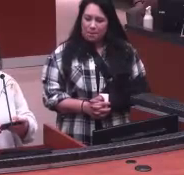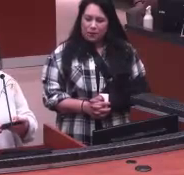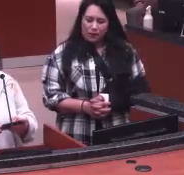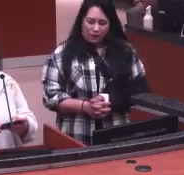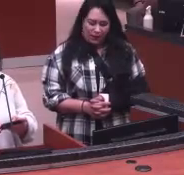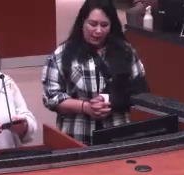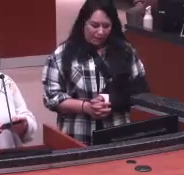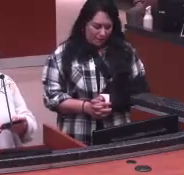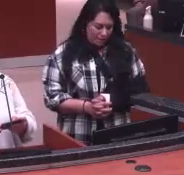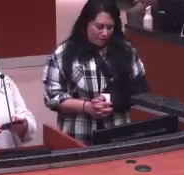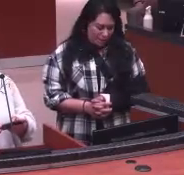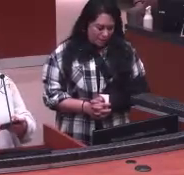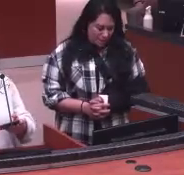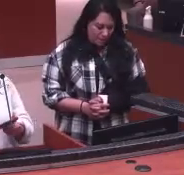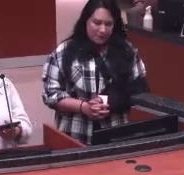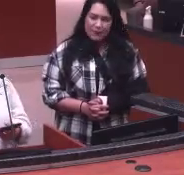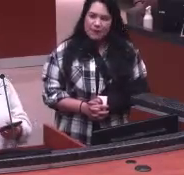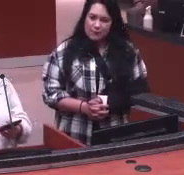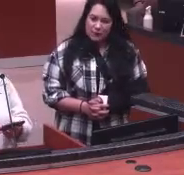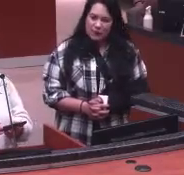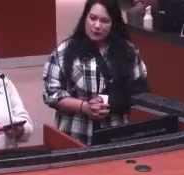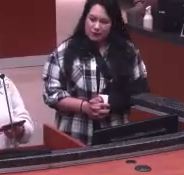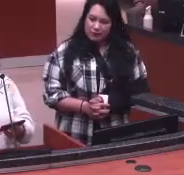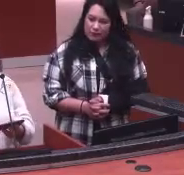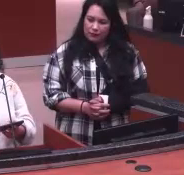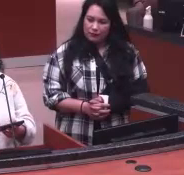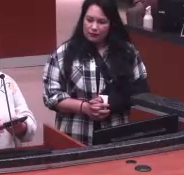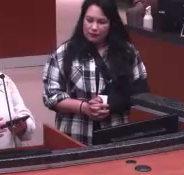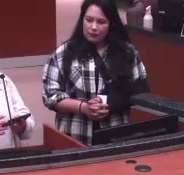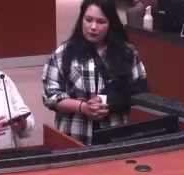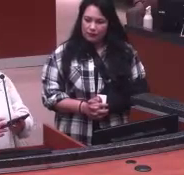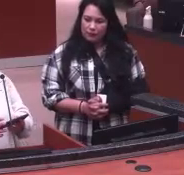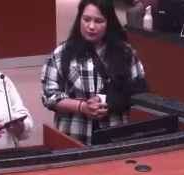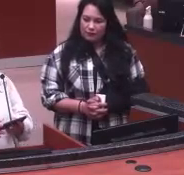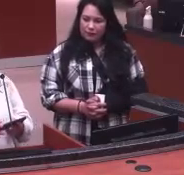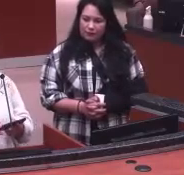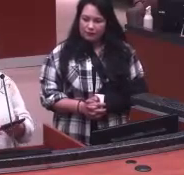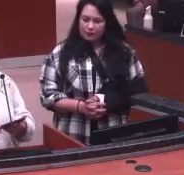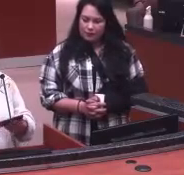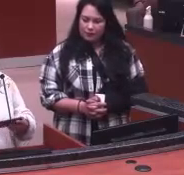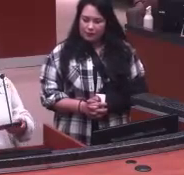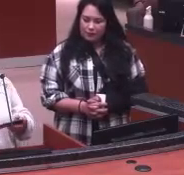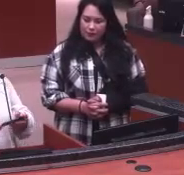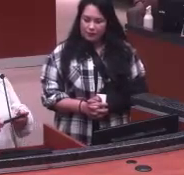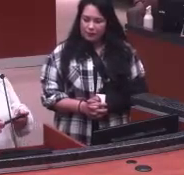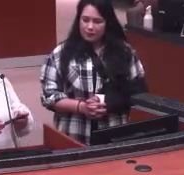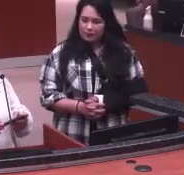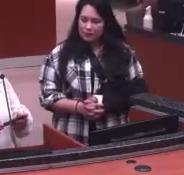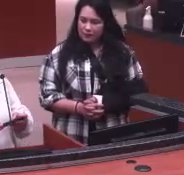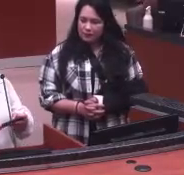chair. And in the next year, the committee will deliberate the roles and structures of an expanded leadership model, and we will